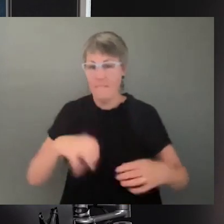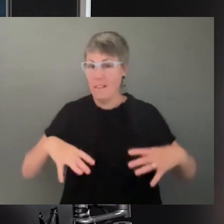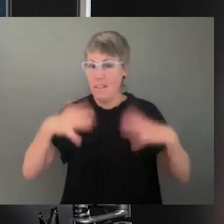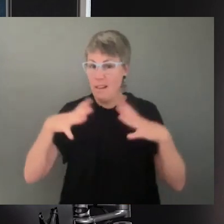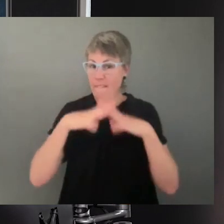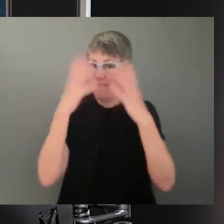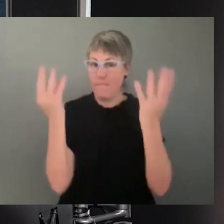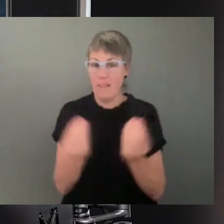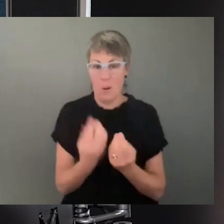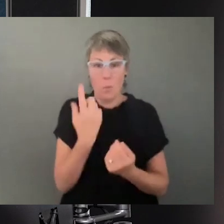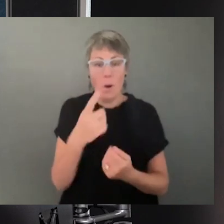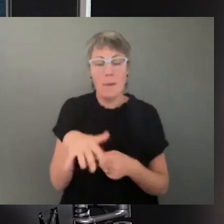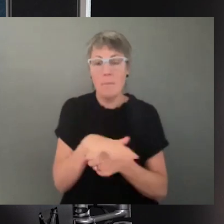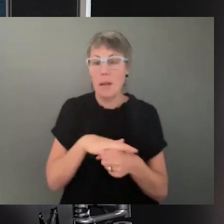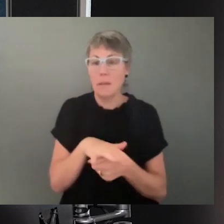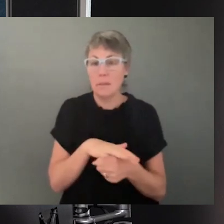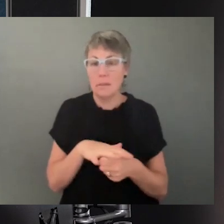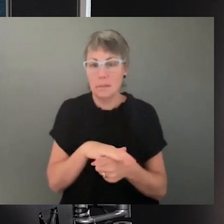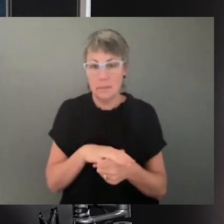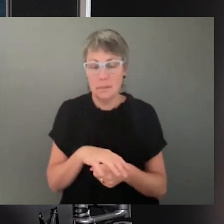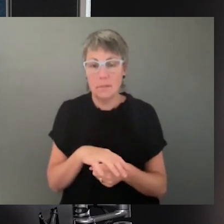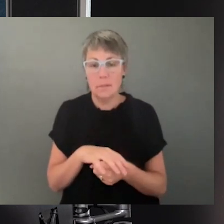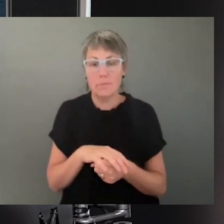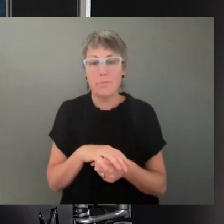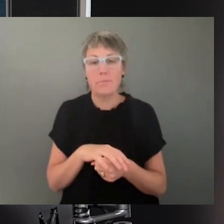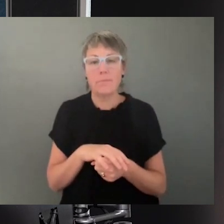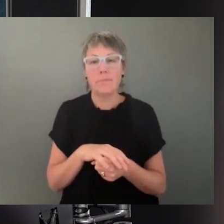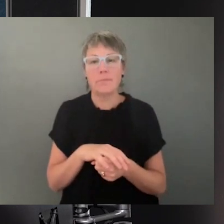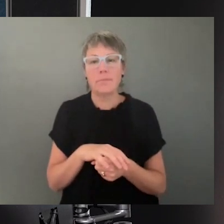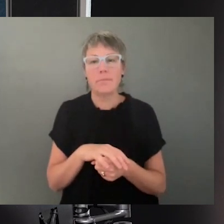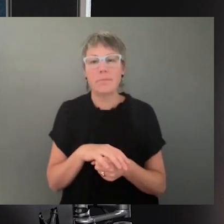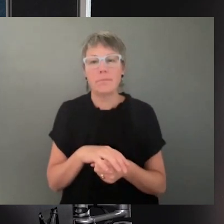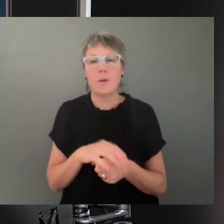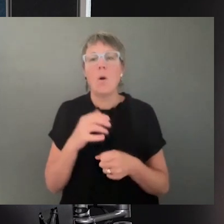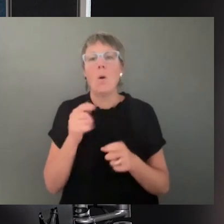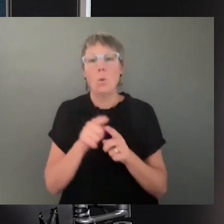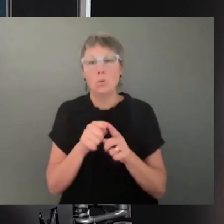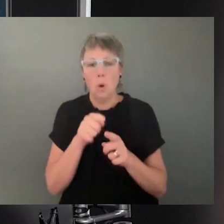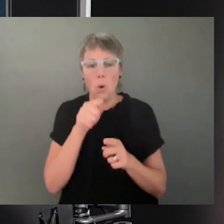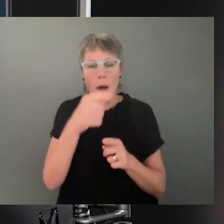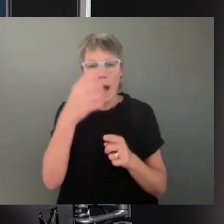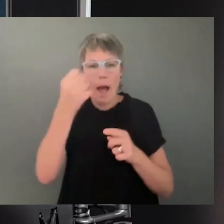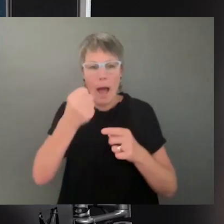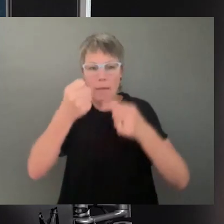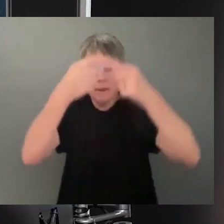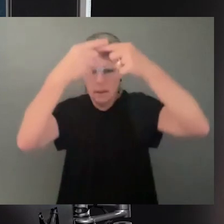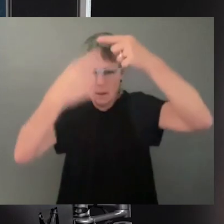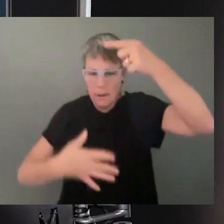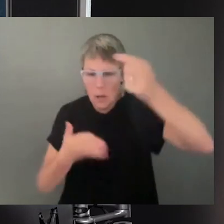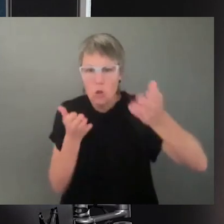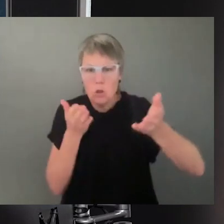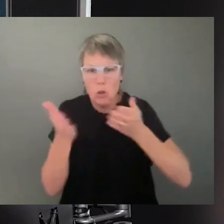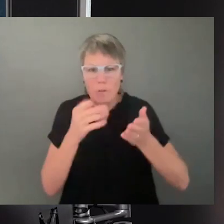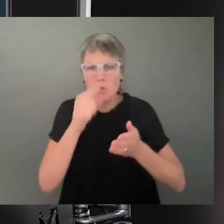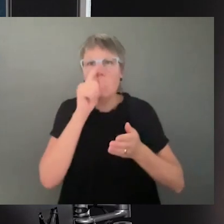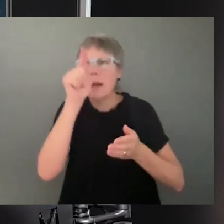plans. So I'd really encourage people, it's sort of a one-stop shop where you can go for all the information that you need, and that site will then link you